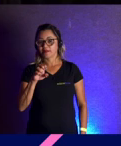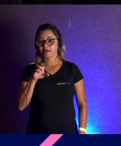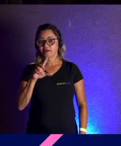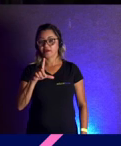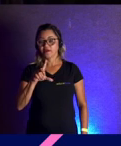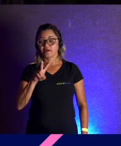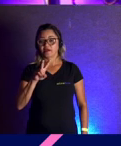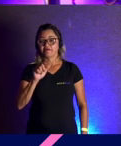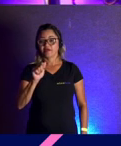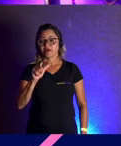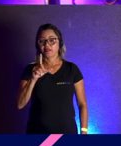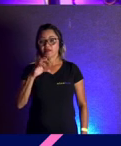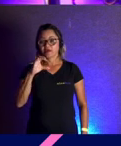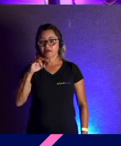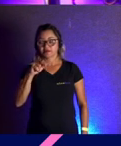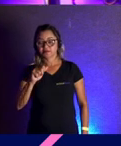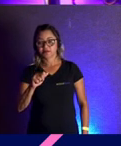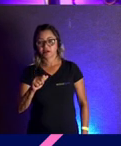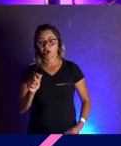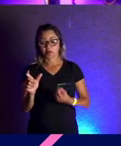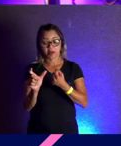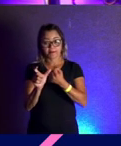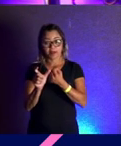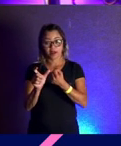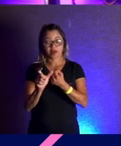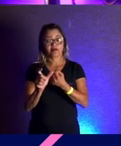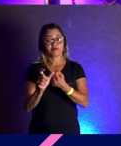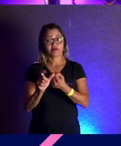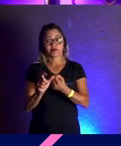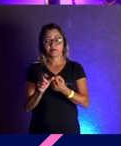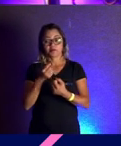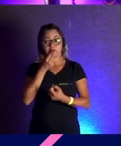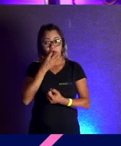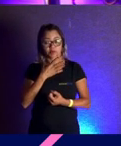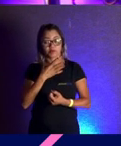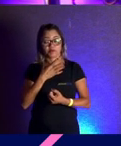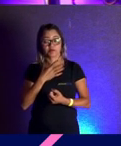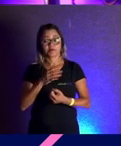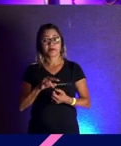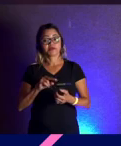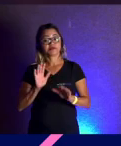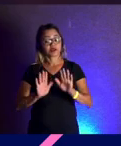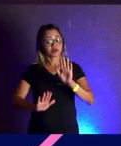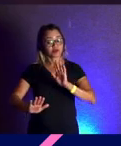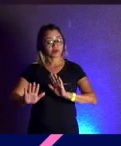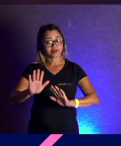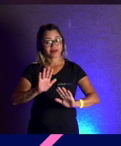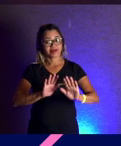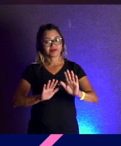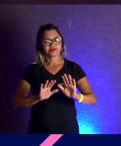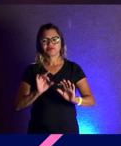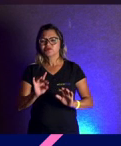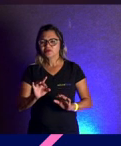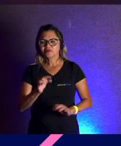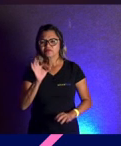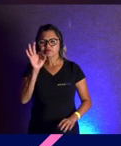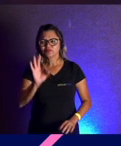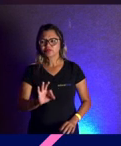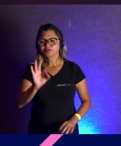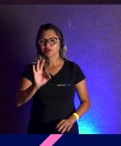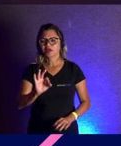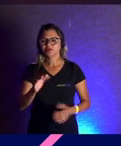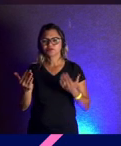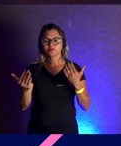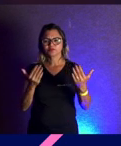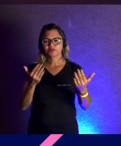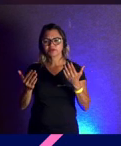what you mean by prevalence. Prevalence usually means the rate or the proportion or the percentage of something that's certain in the population.